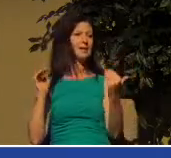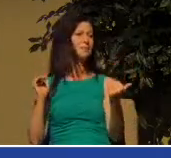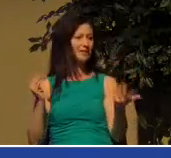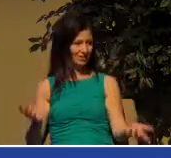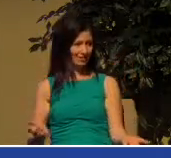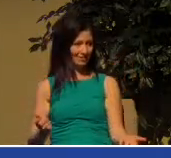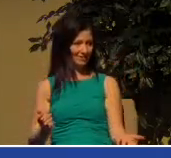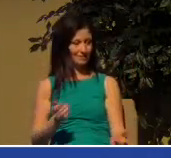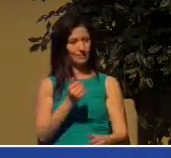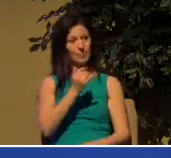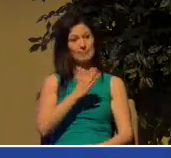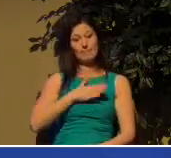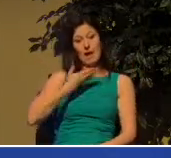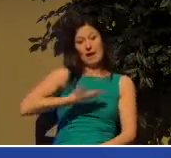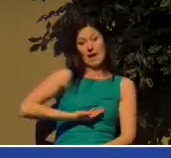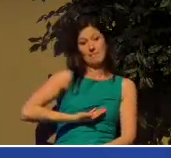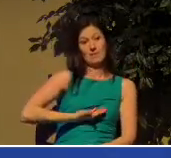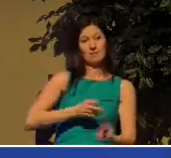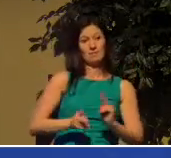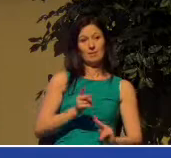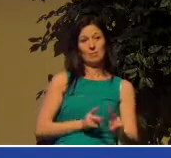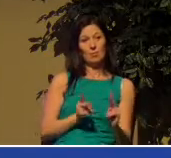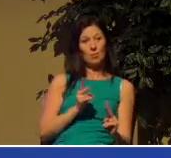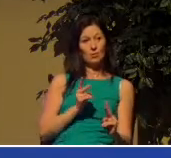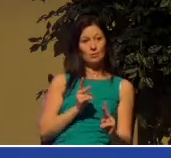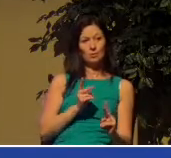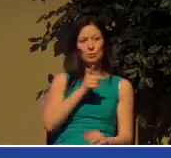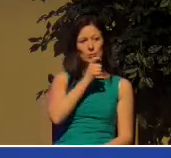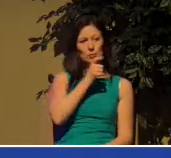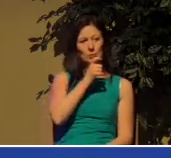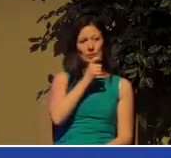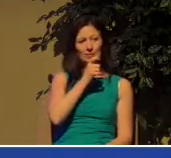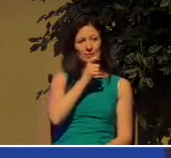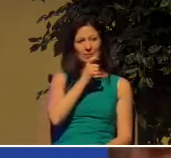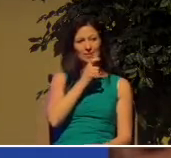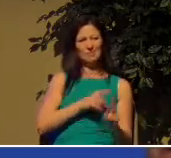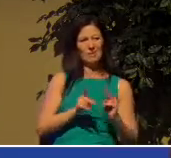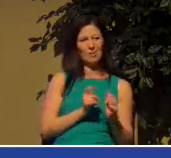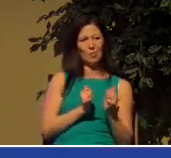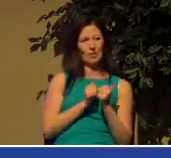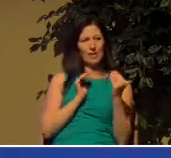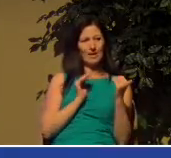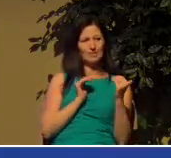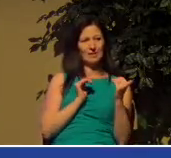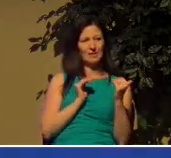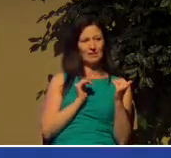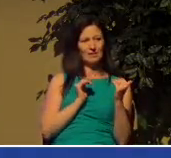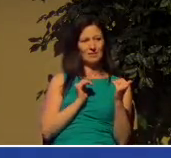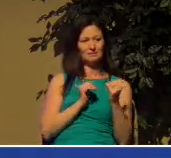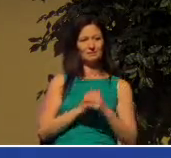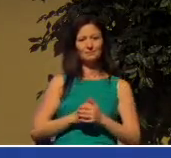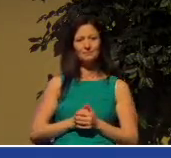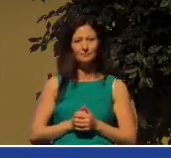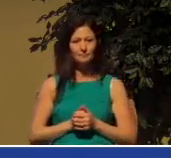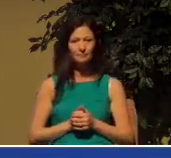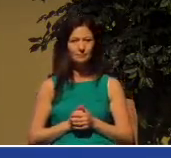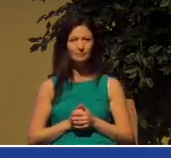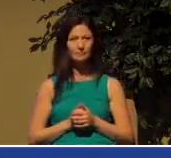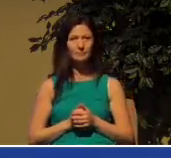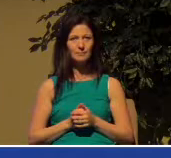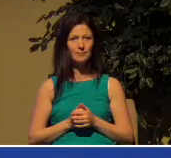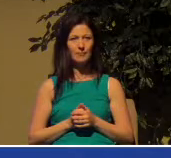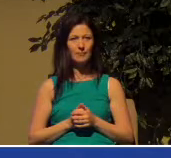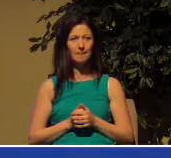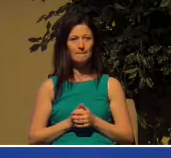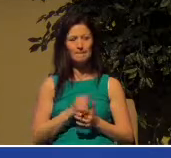unhappy people, you look at people who have expectations. See, it's never how much your neighbor has or how little